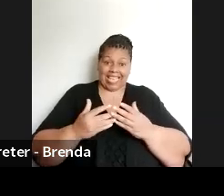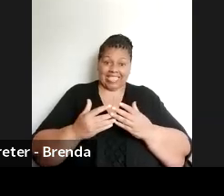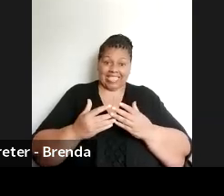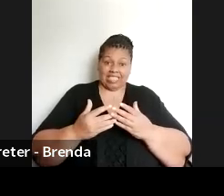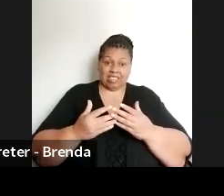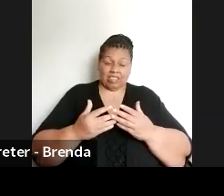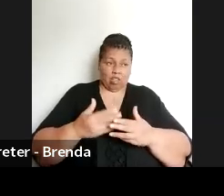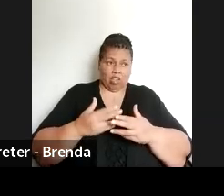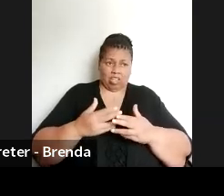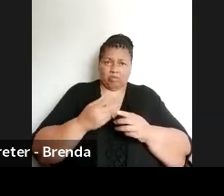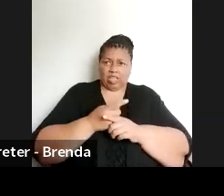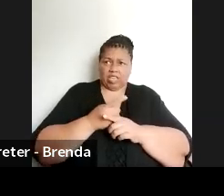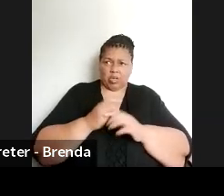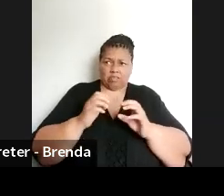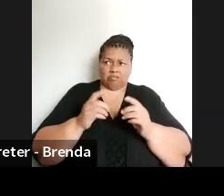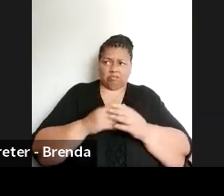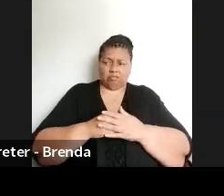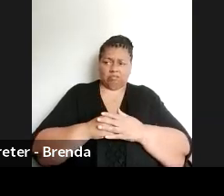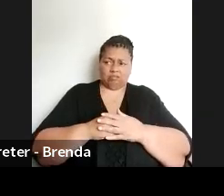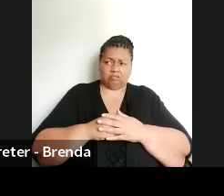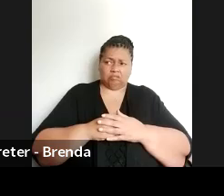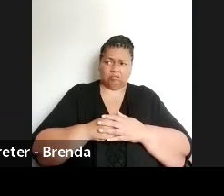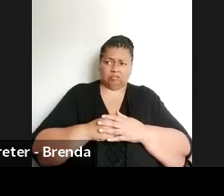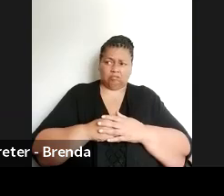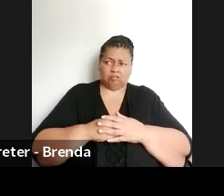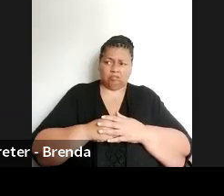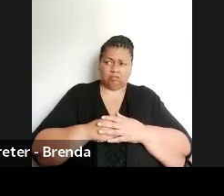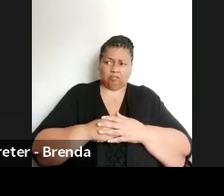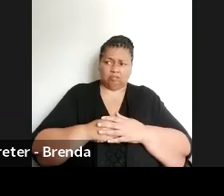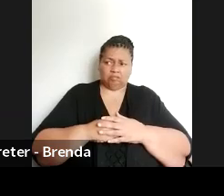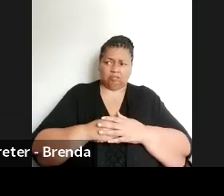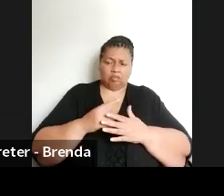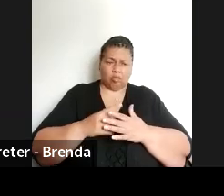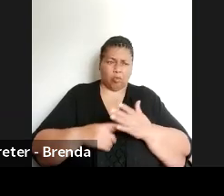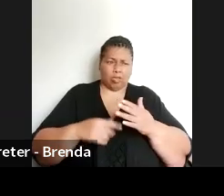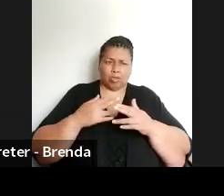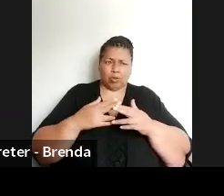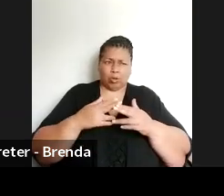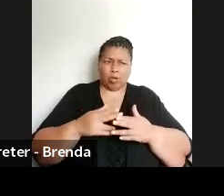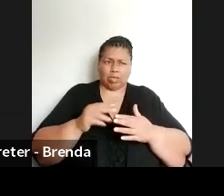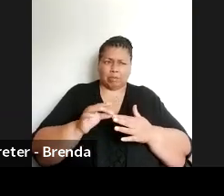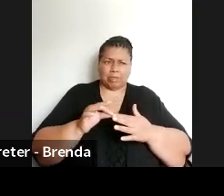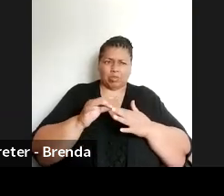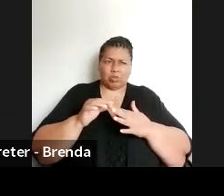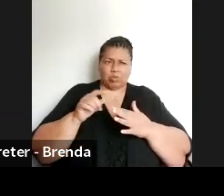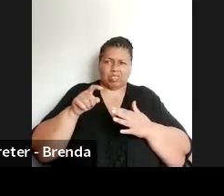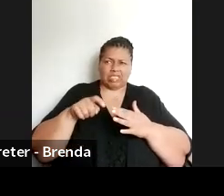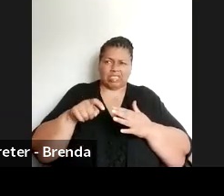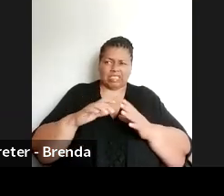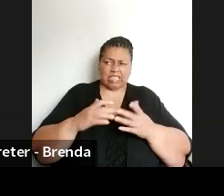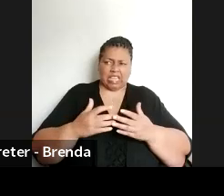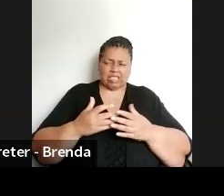ed class. So what would you call a special needs